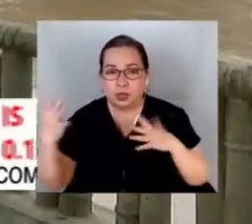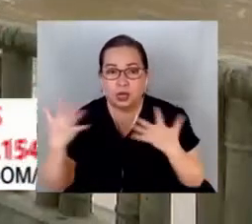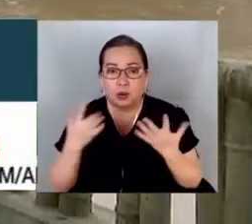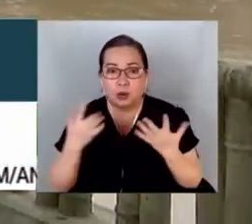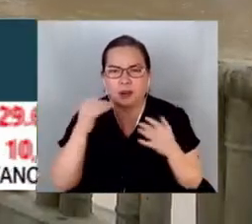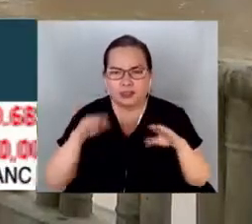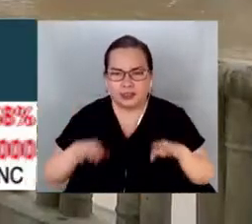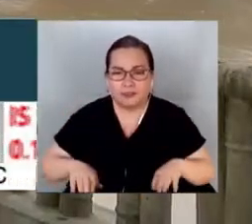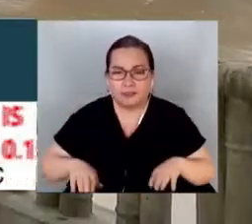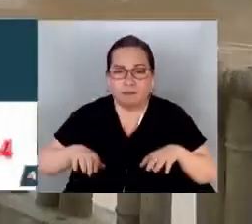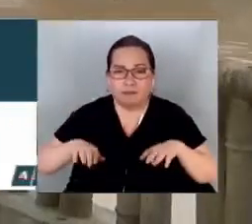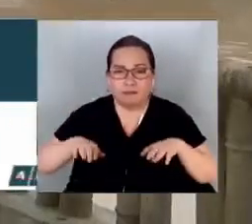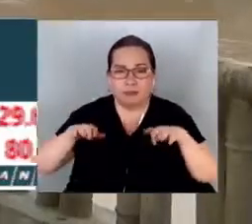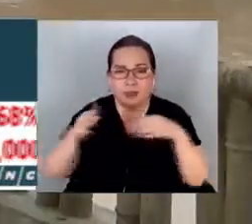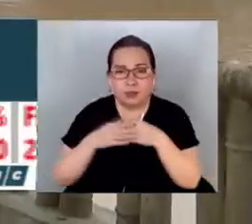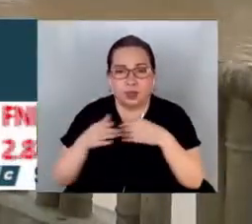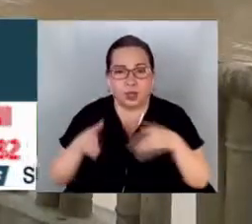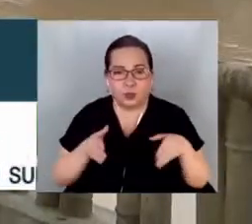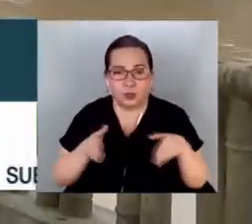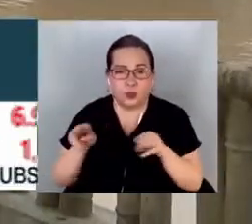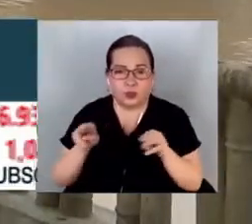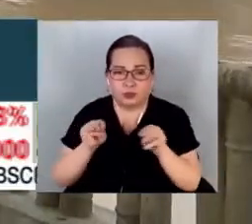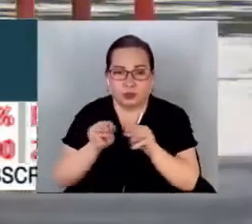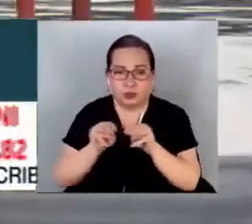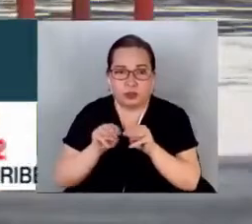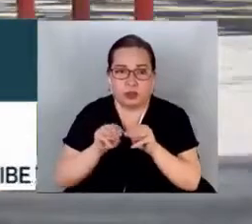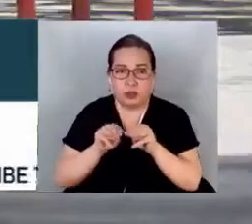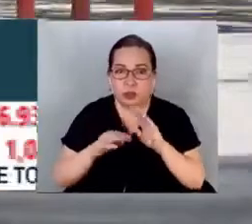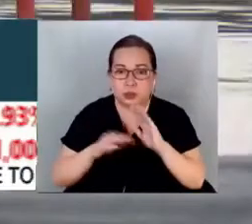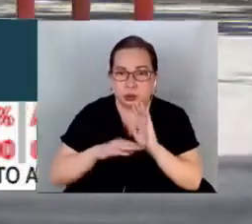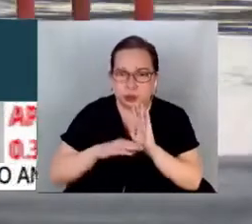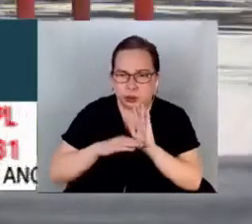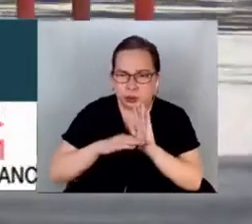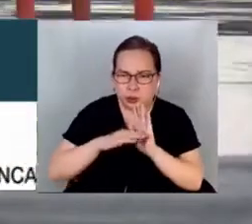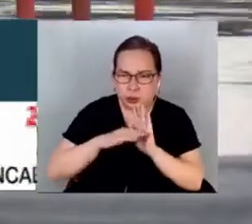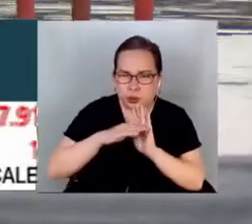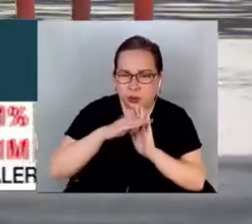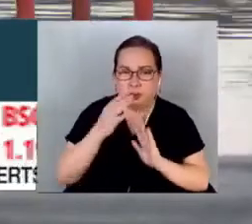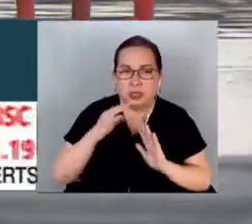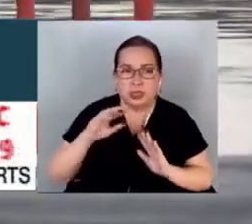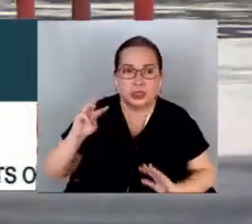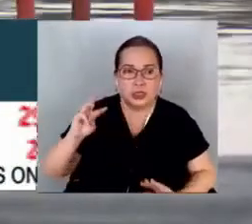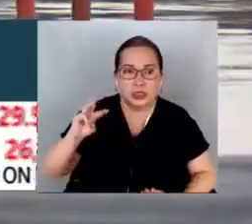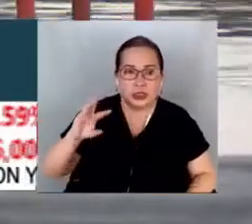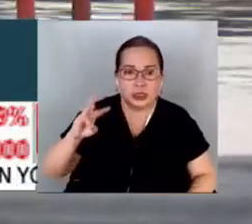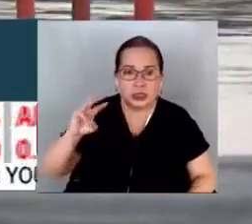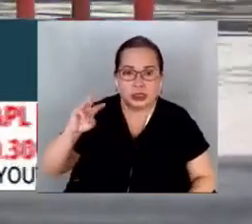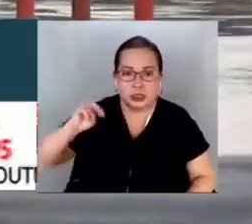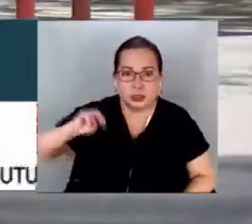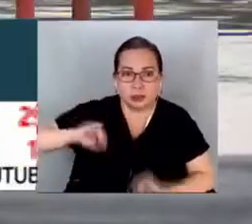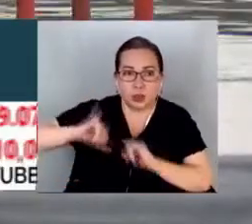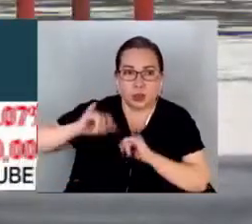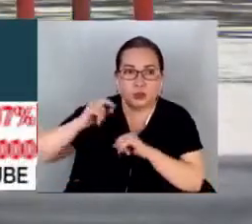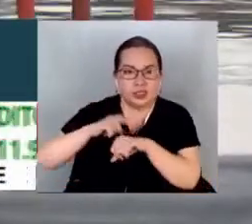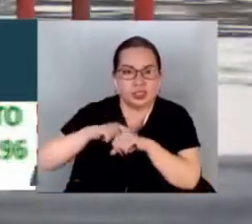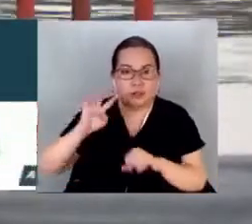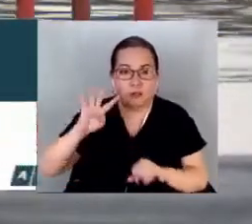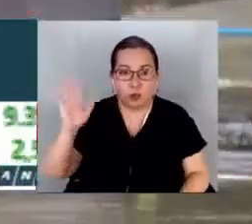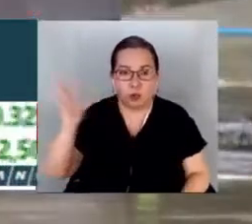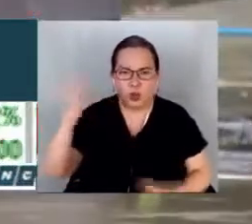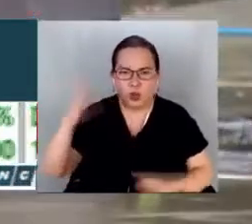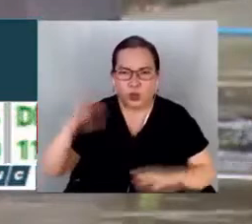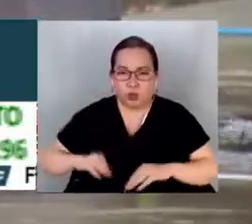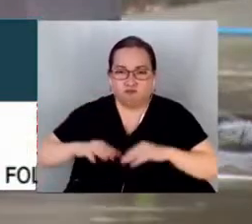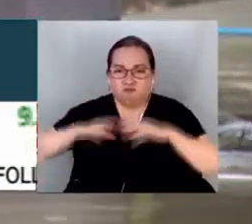flooding near the Marikina River. The river's water level reached 16 meters at around 4 in the morning, causing floods up